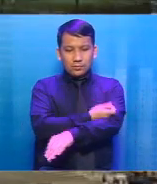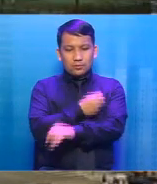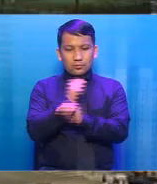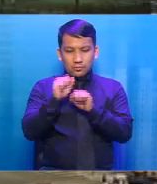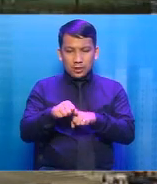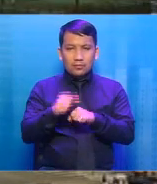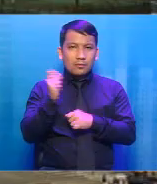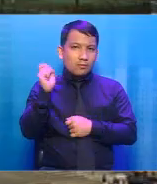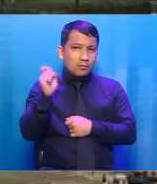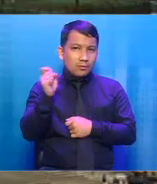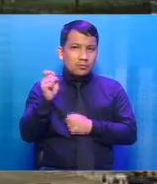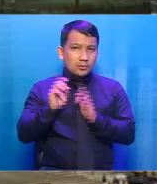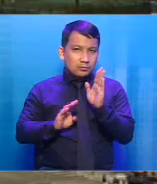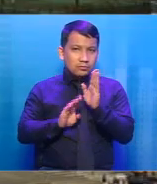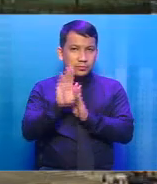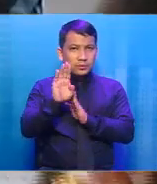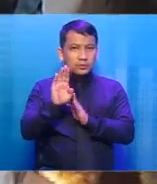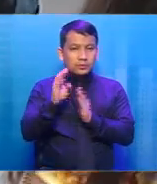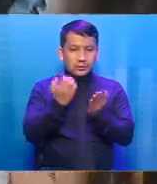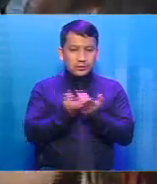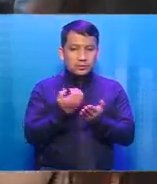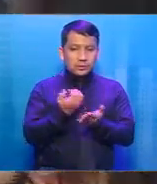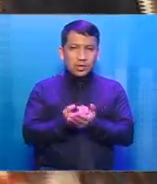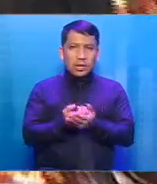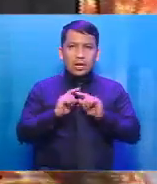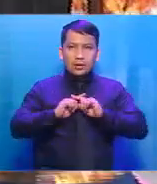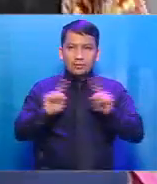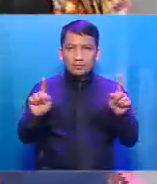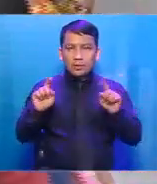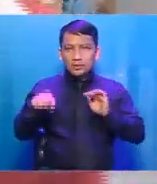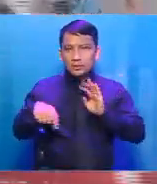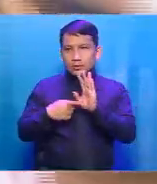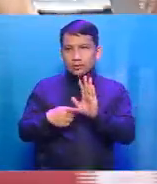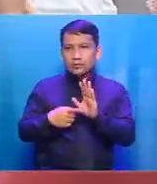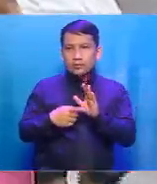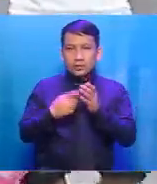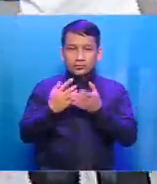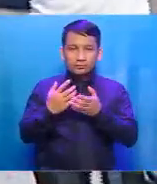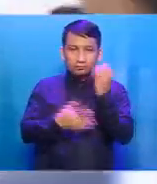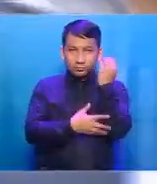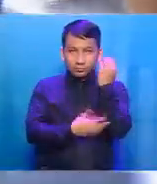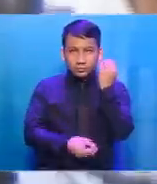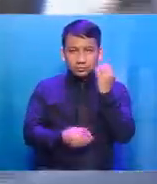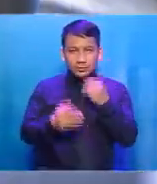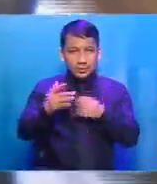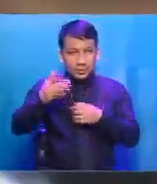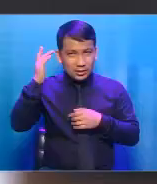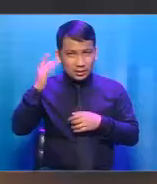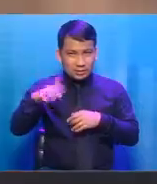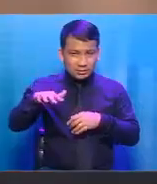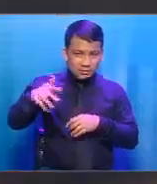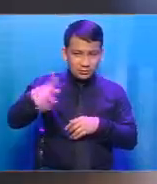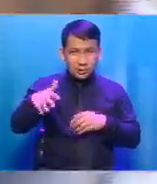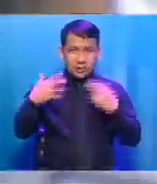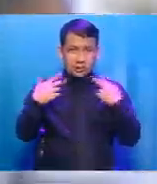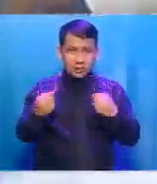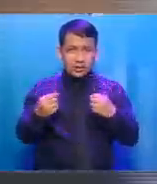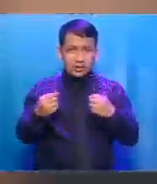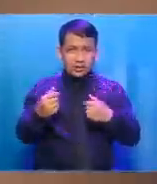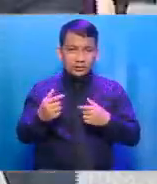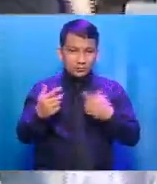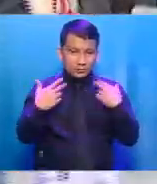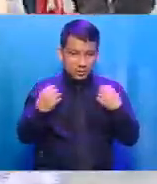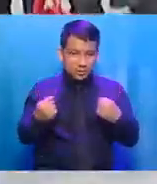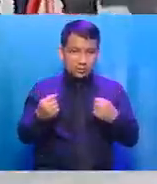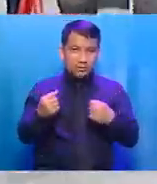para mapabilis ang pagbango ng ekonomiya. Pero sa ngayon, nananatili ang mahirap at sensitibong pagbalanse sa kalusugan at